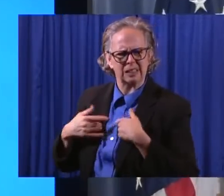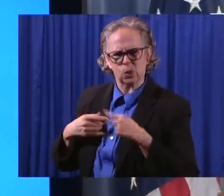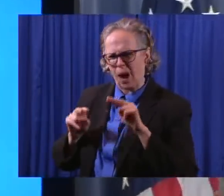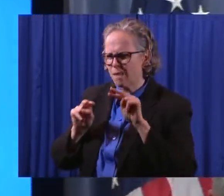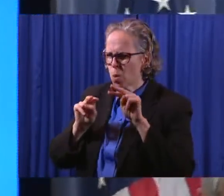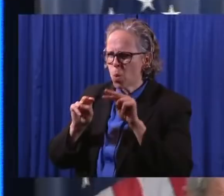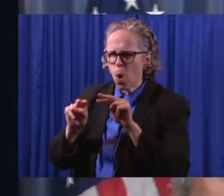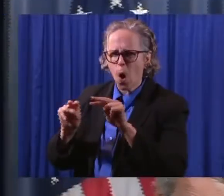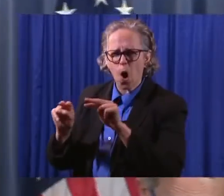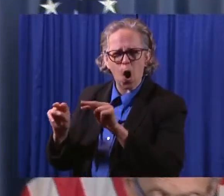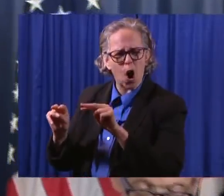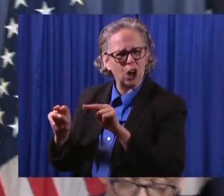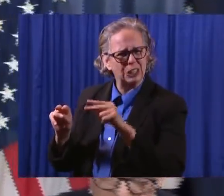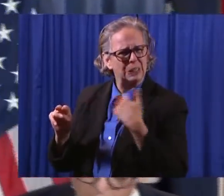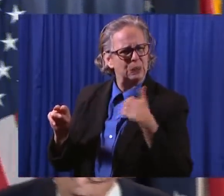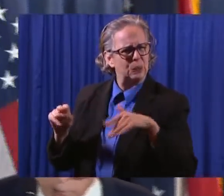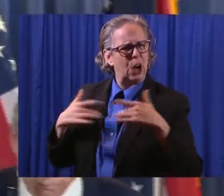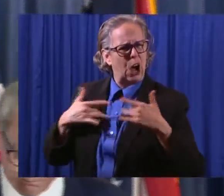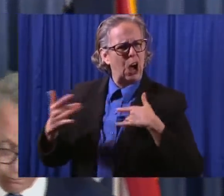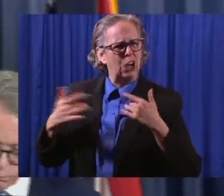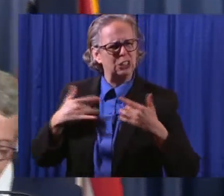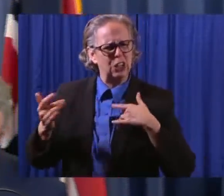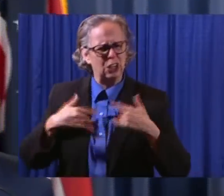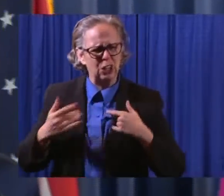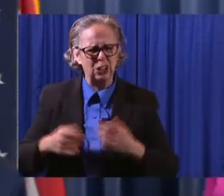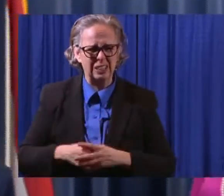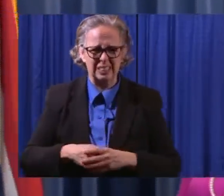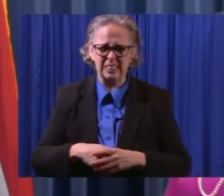and continue to report on them.